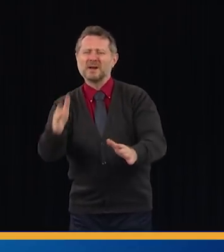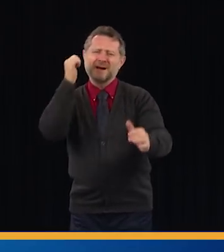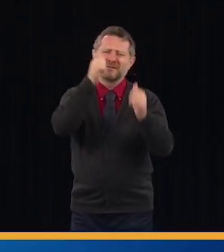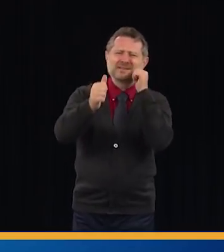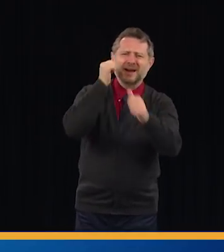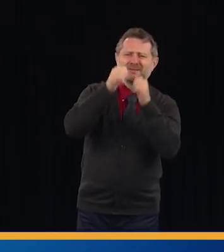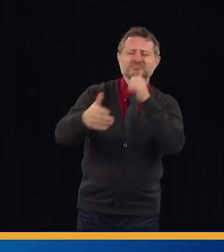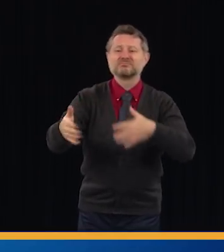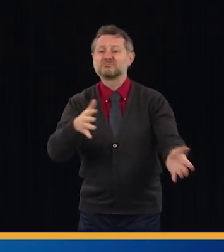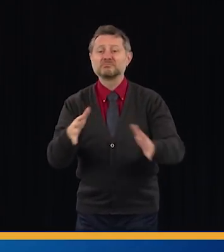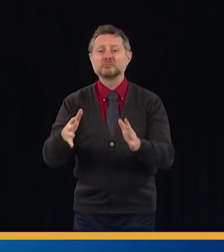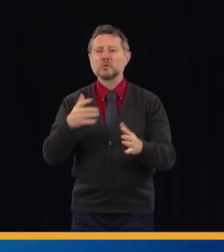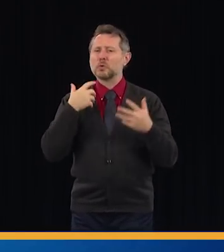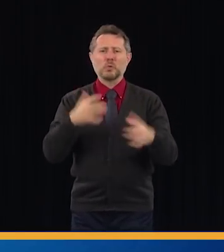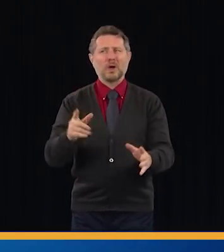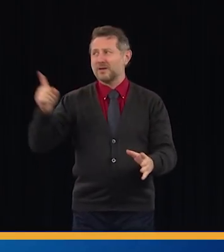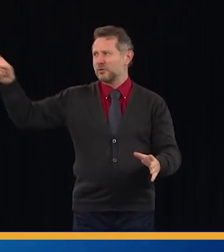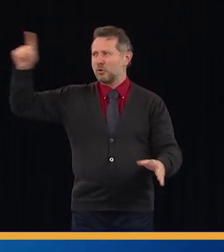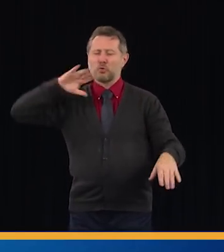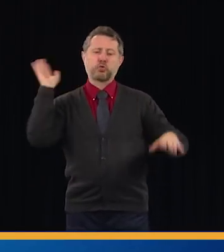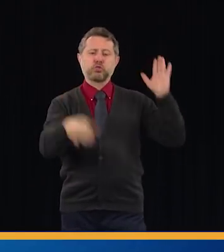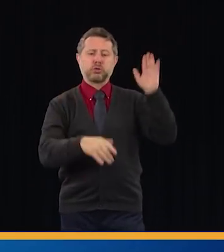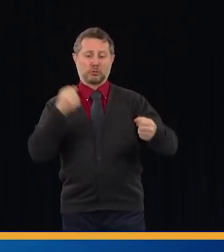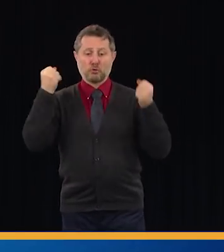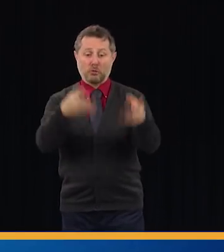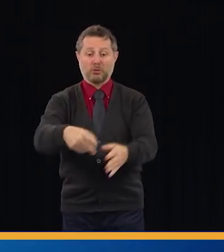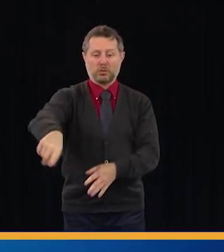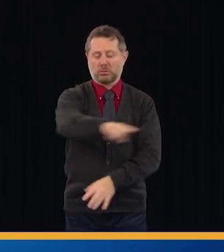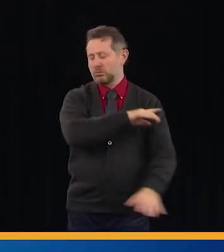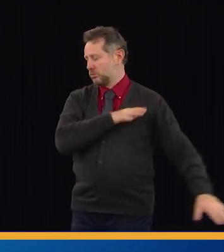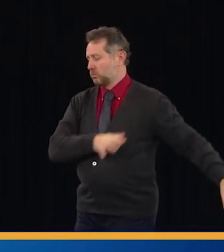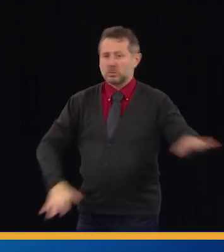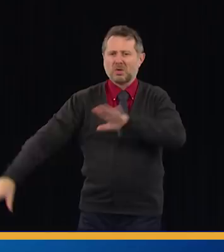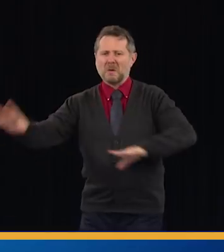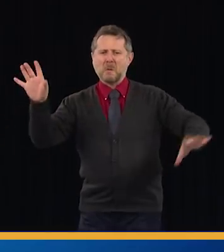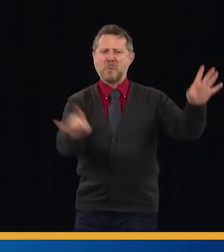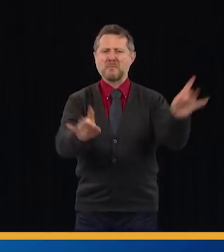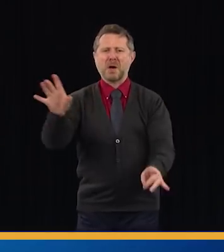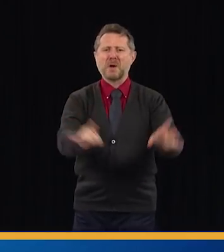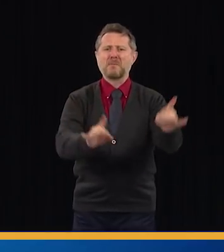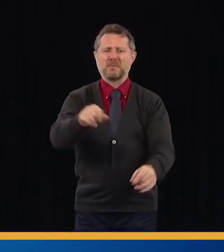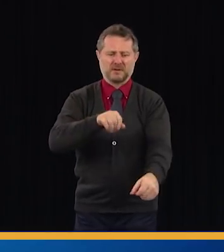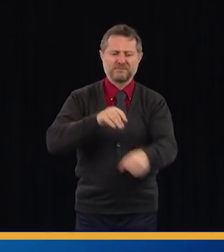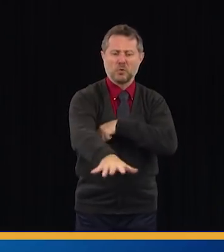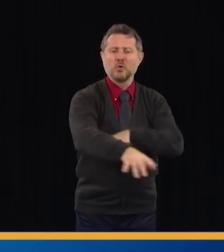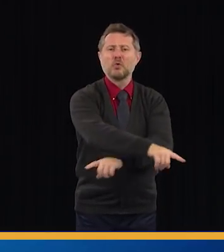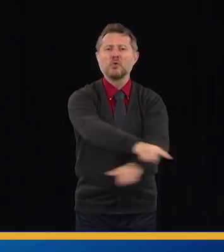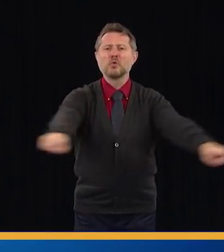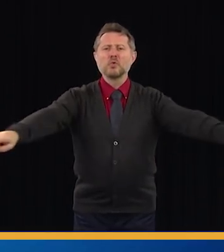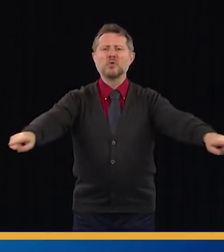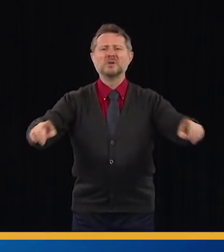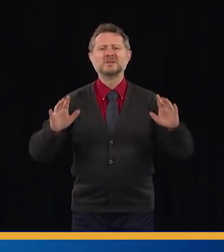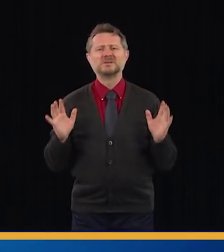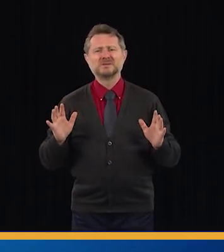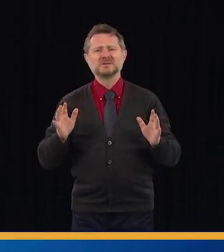worse. Don't infect yourself or infect someone else so their situation becomes more dangerous.